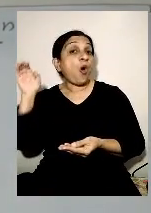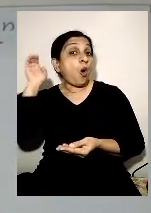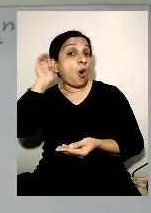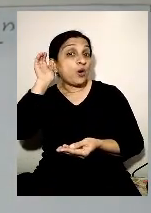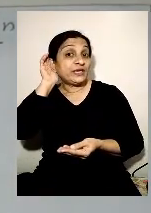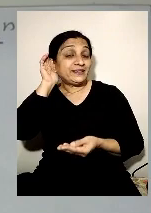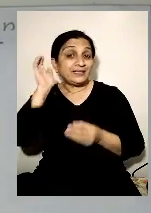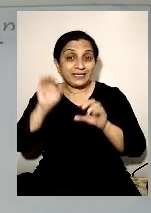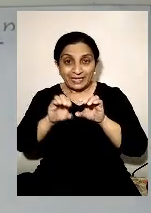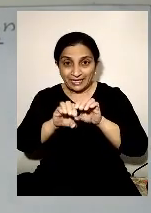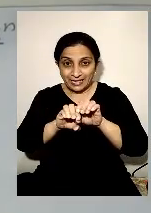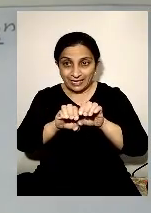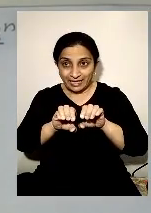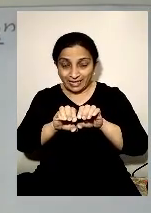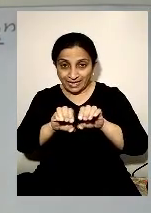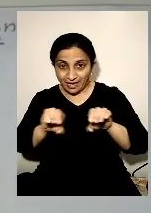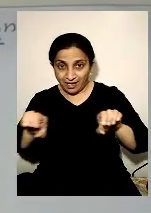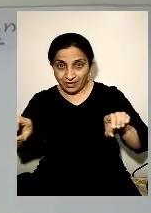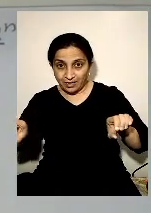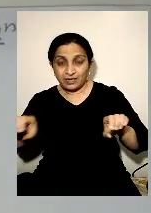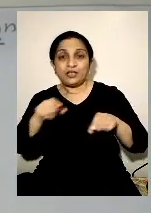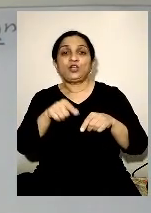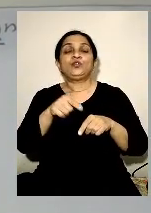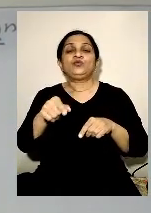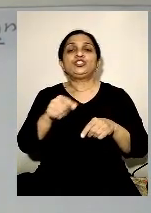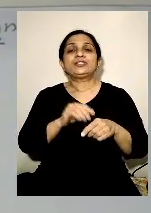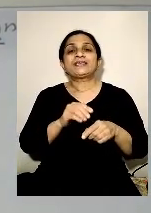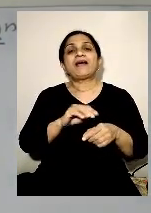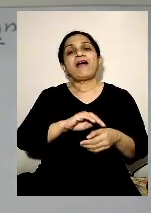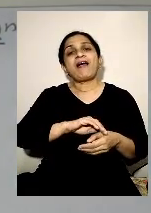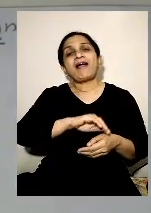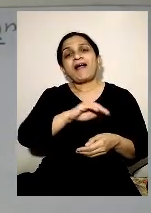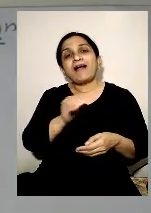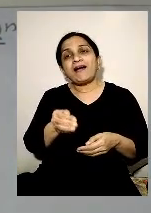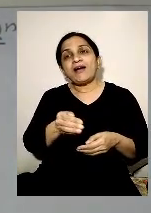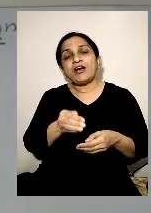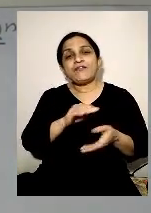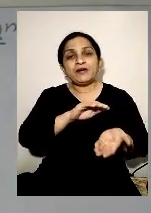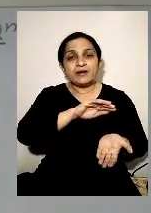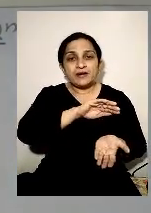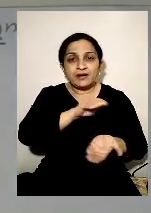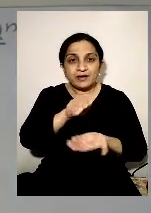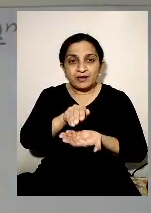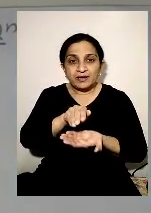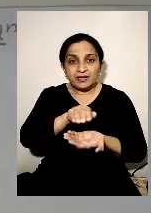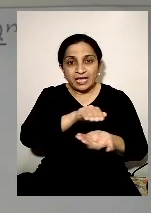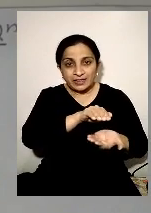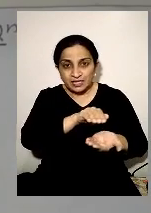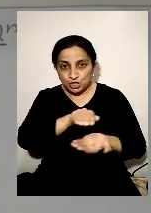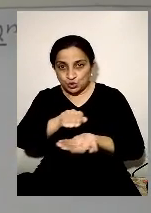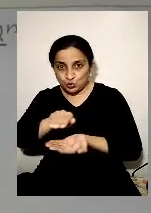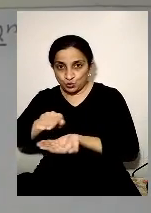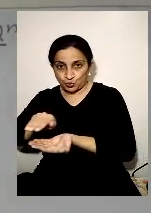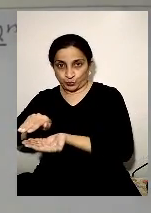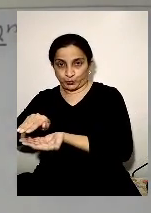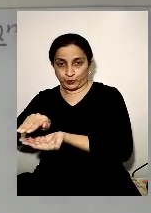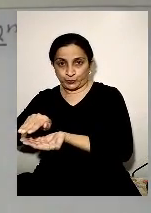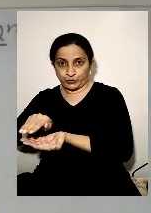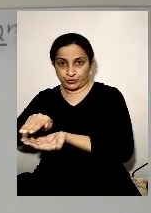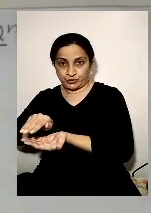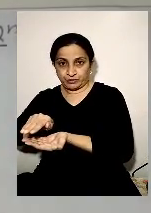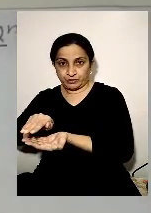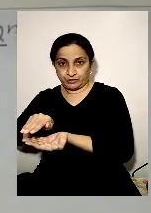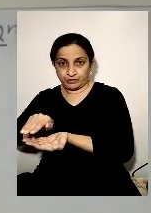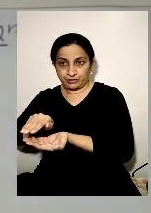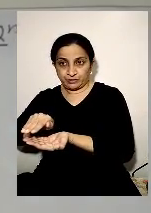a curve like this and then from here a little bit of